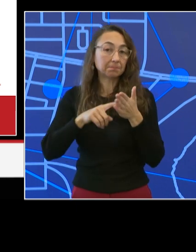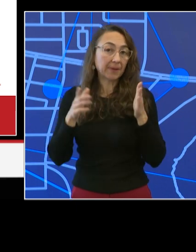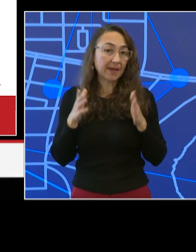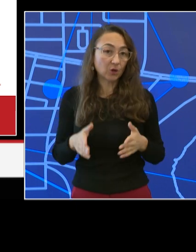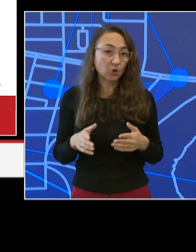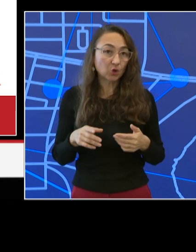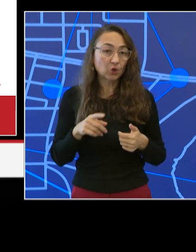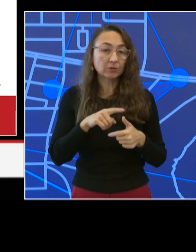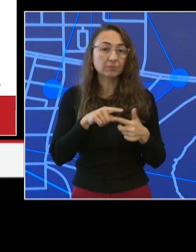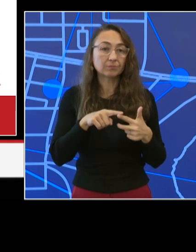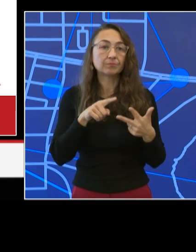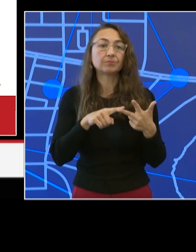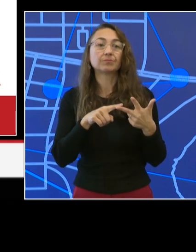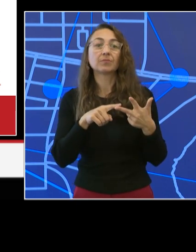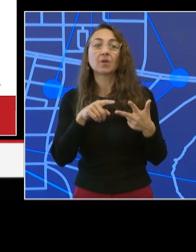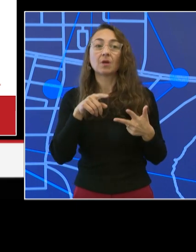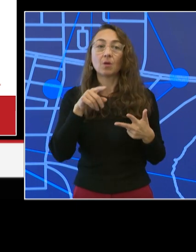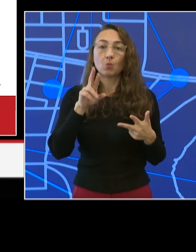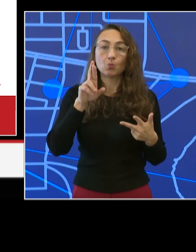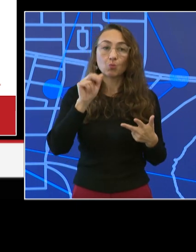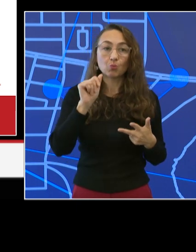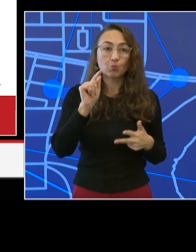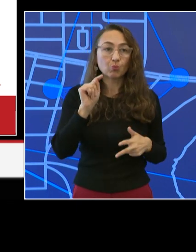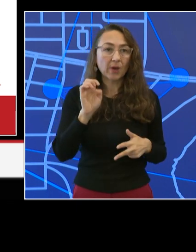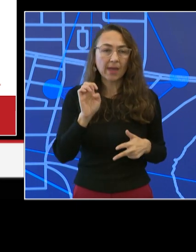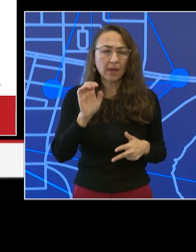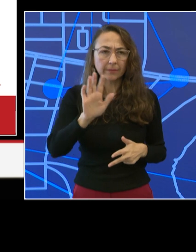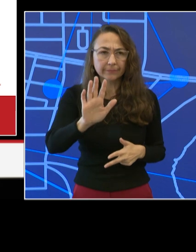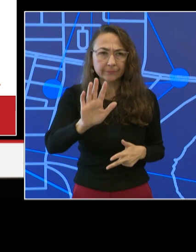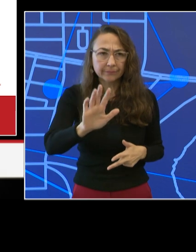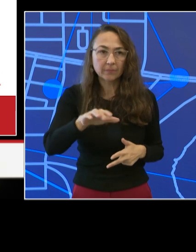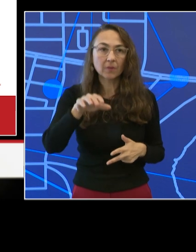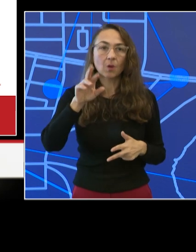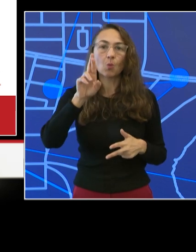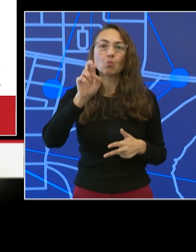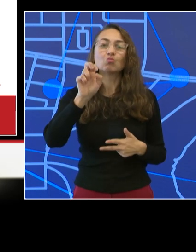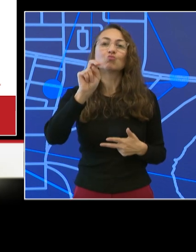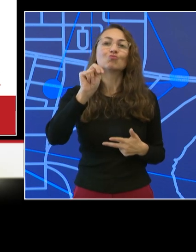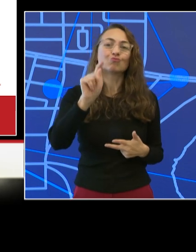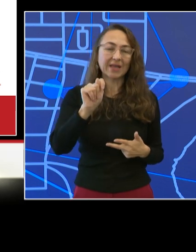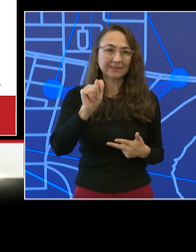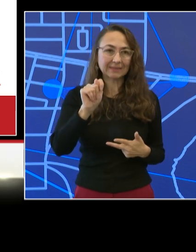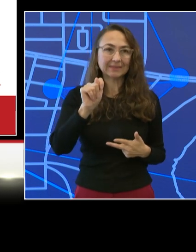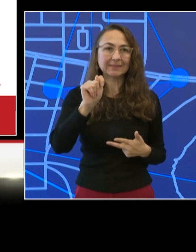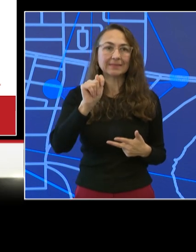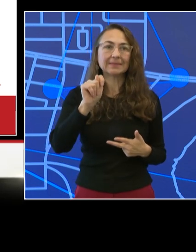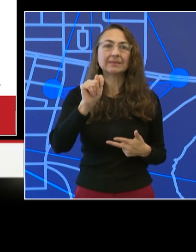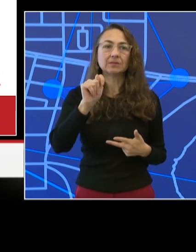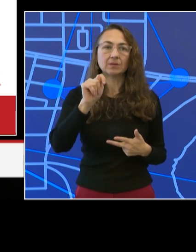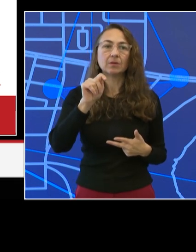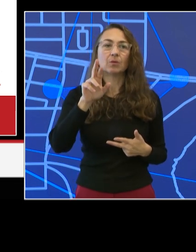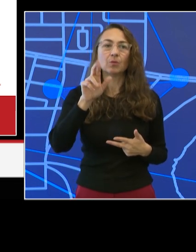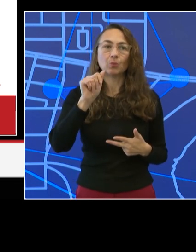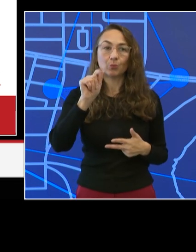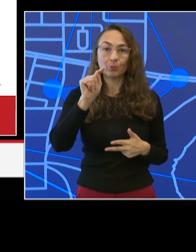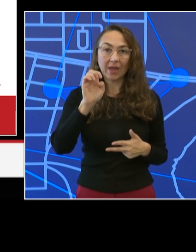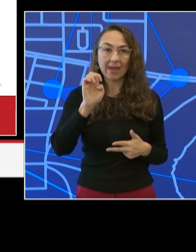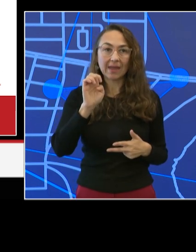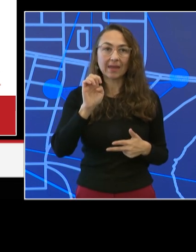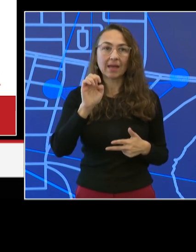rate abatements, but it's actually rat abatements by DC Health, in Pounds, DPW, a truly fantastic partner